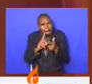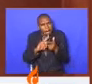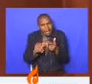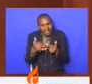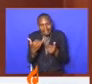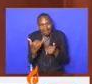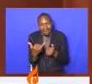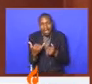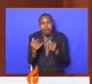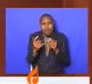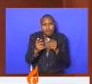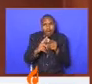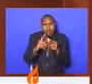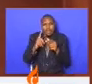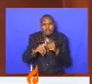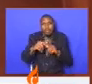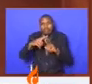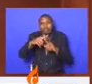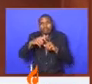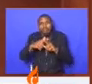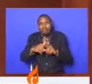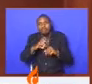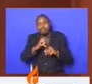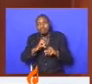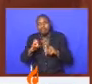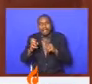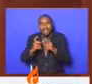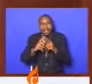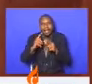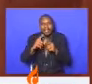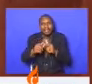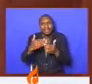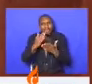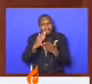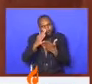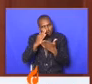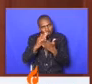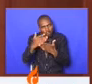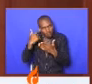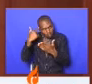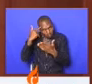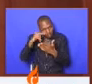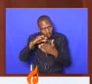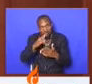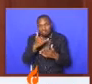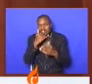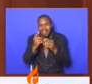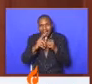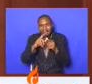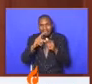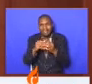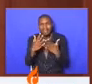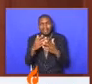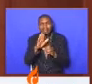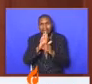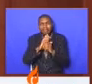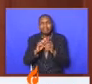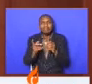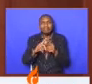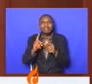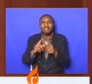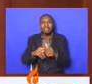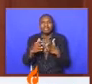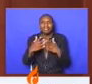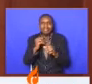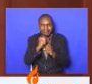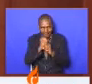now, pyrethrum is the most important ingredient for organic pesticide. Organic pesticide is